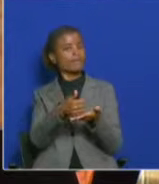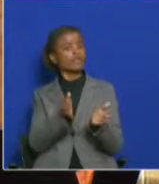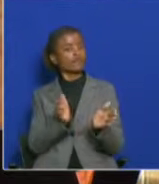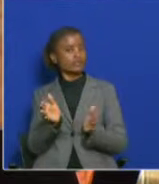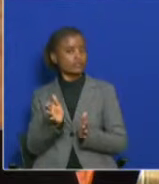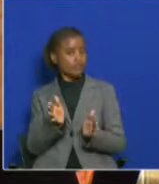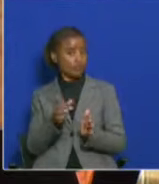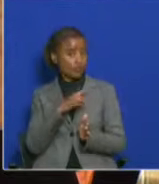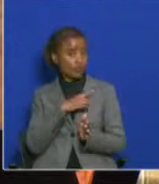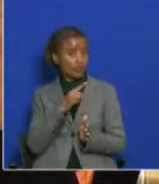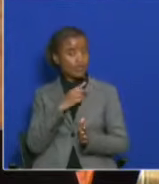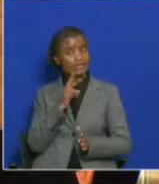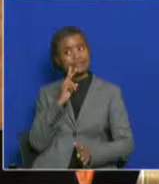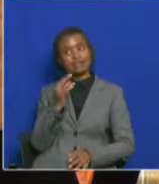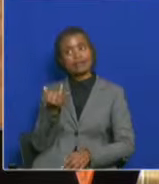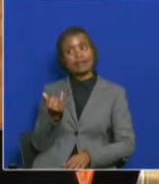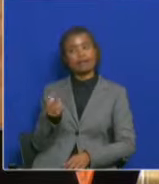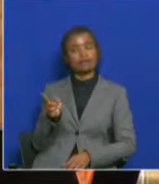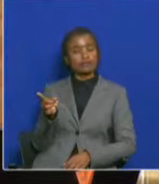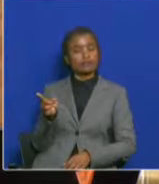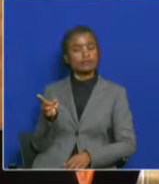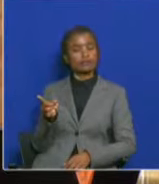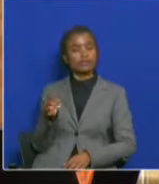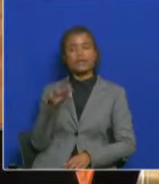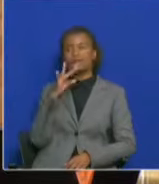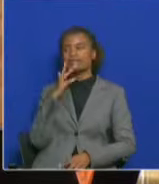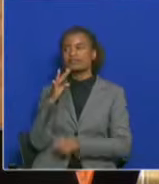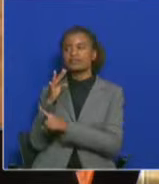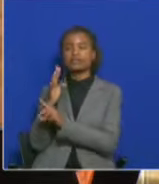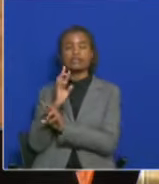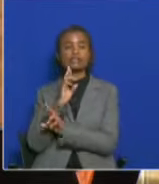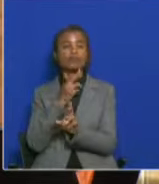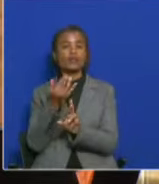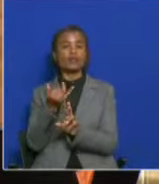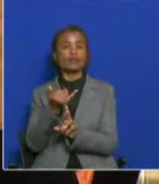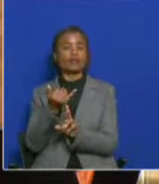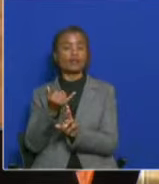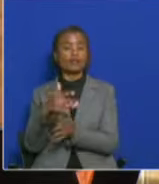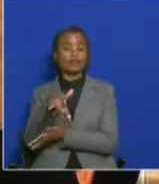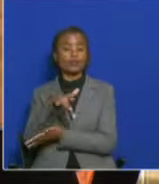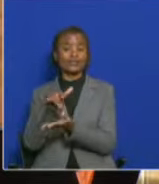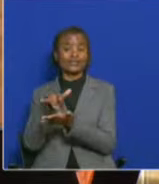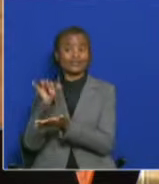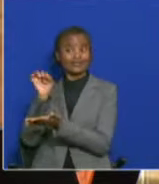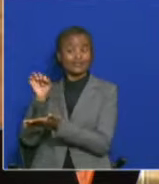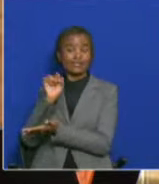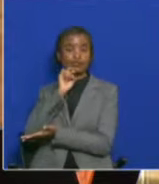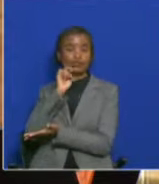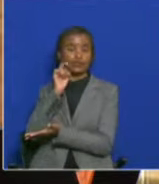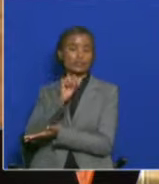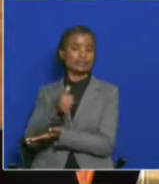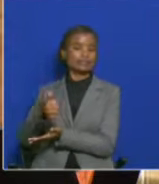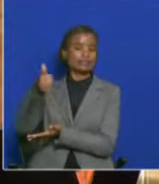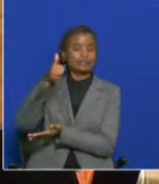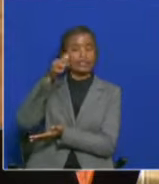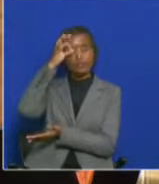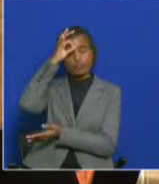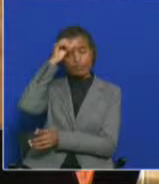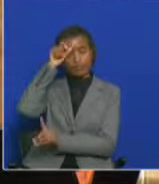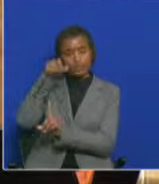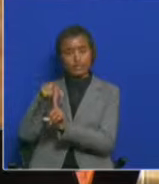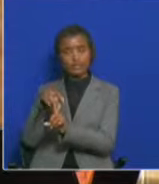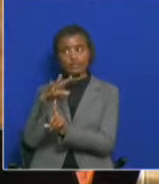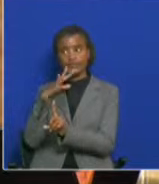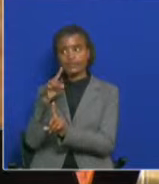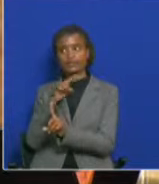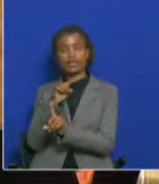not responding as a senior police officer who's distancing himself from the improper approach that is being